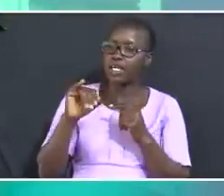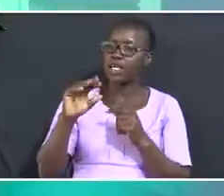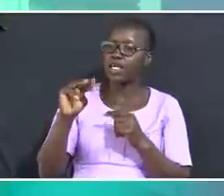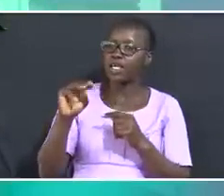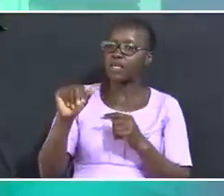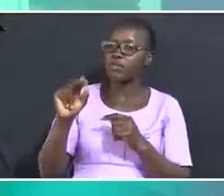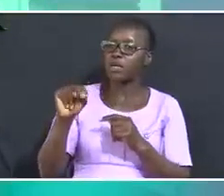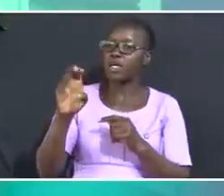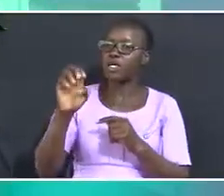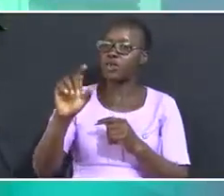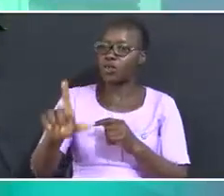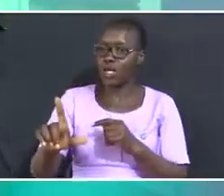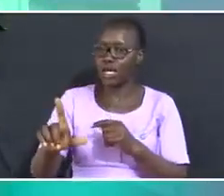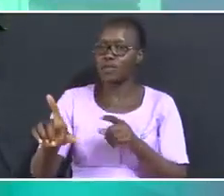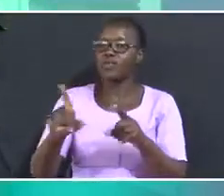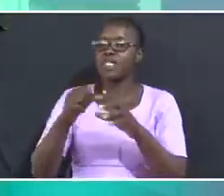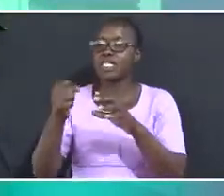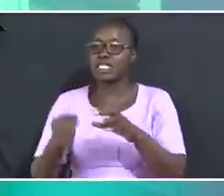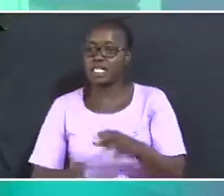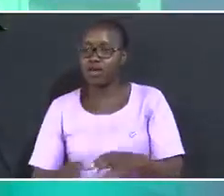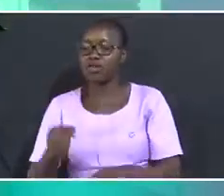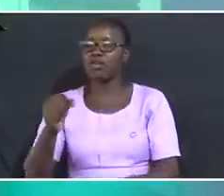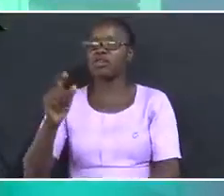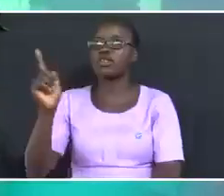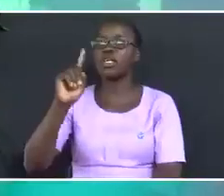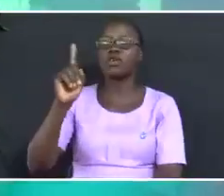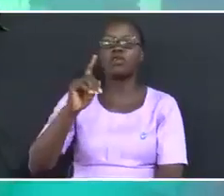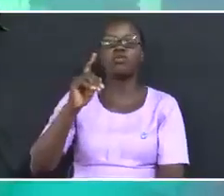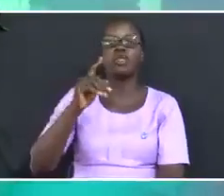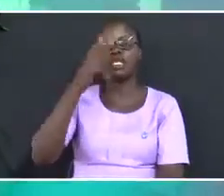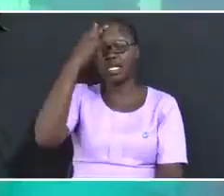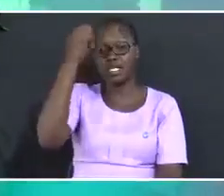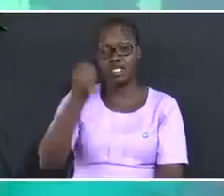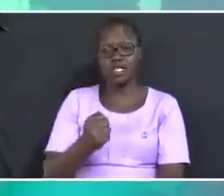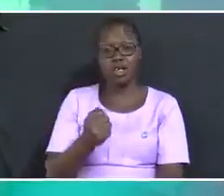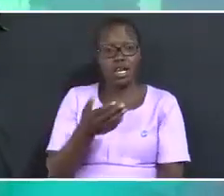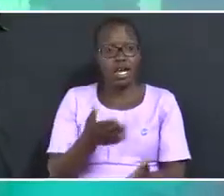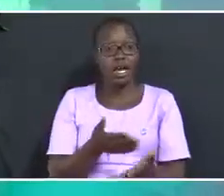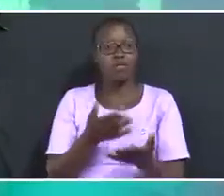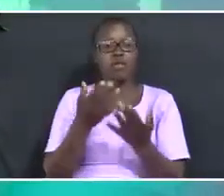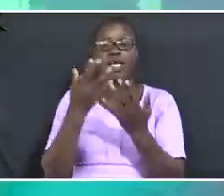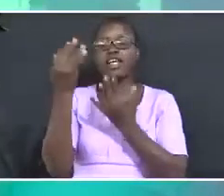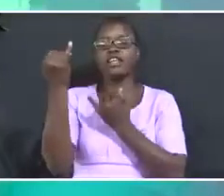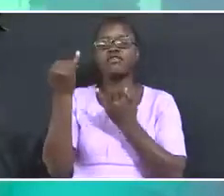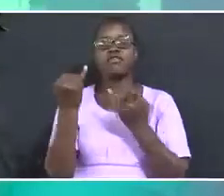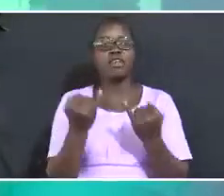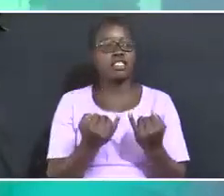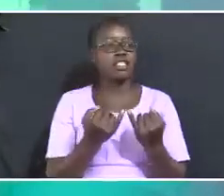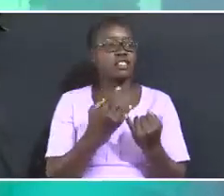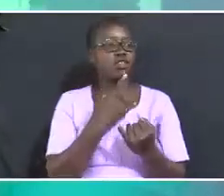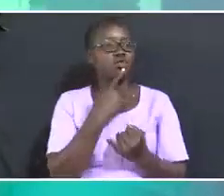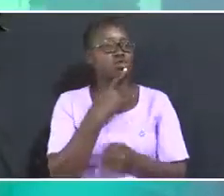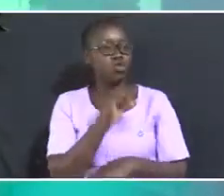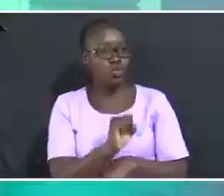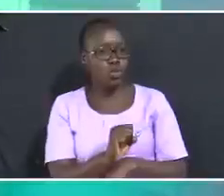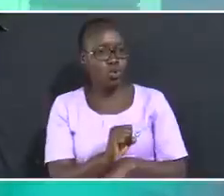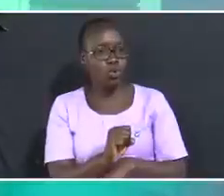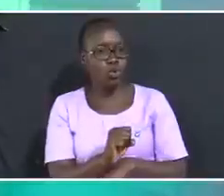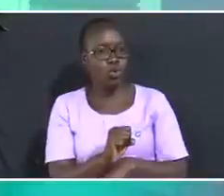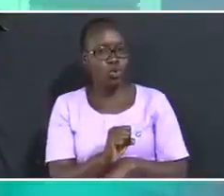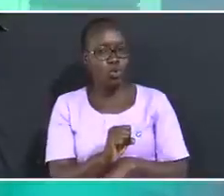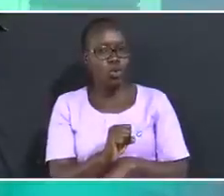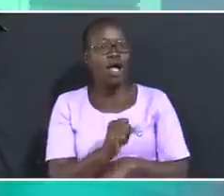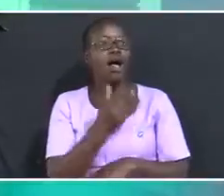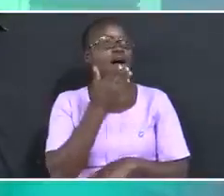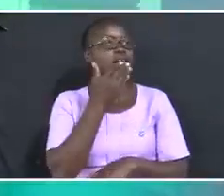Kajiado. I am actually here by invitation. I didn't come here. So I want to thank